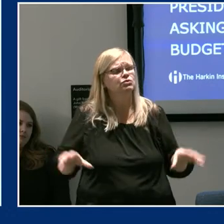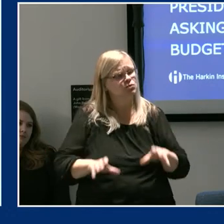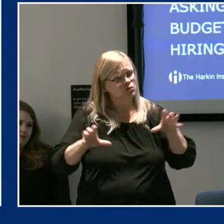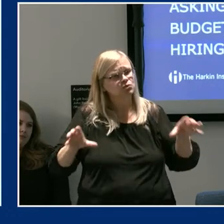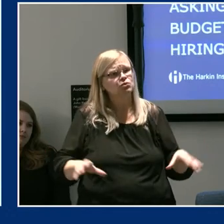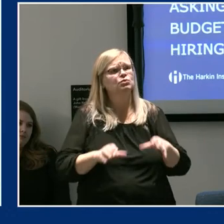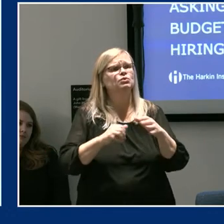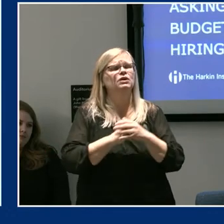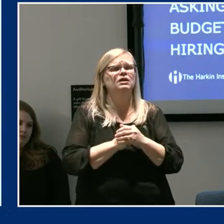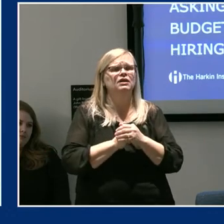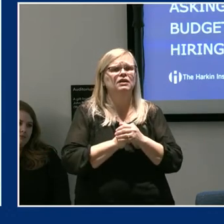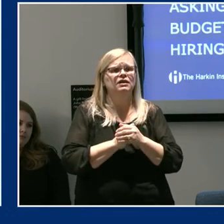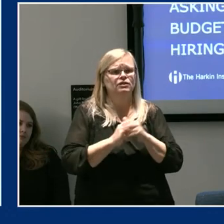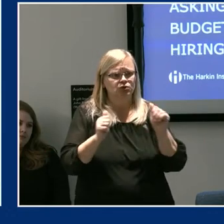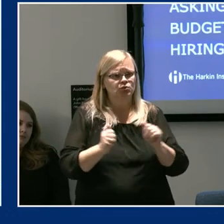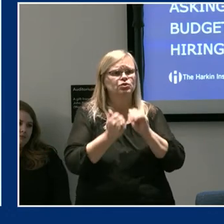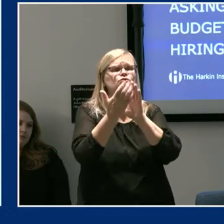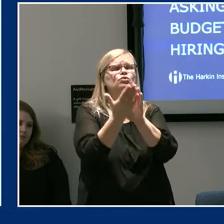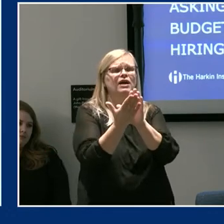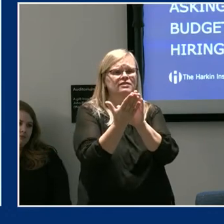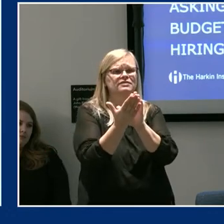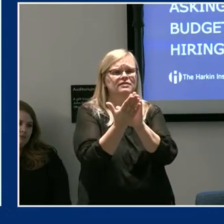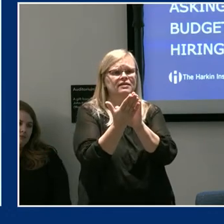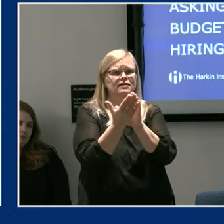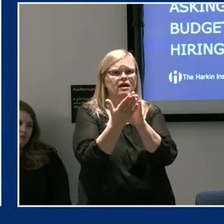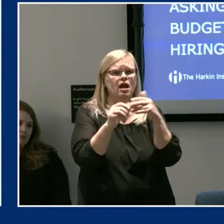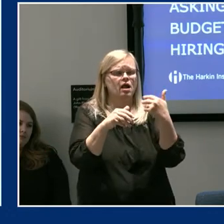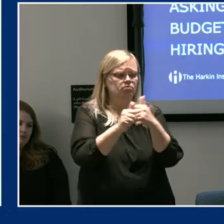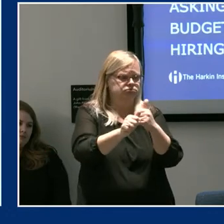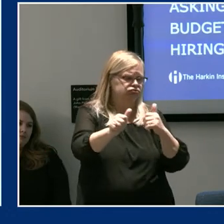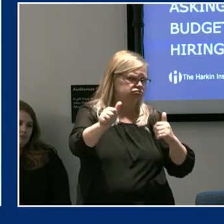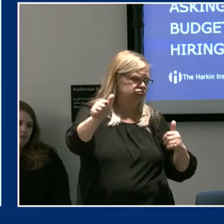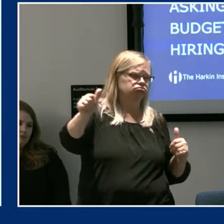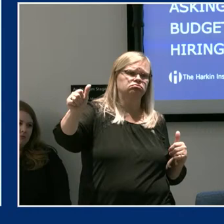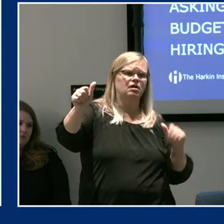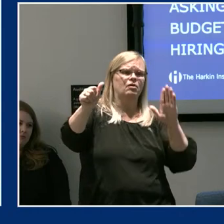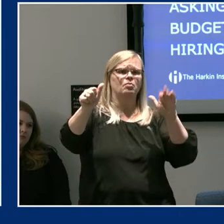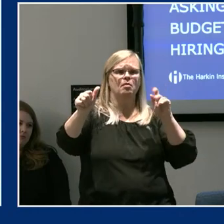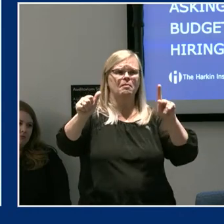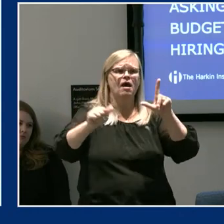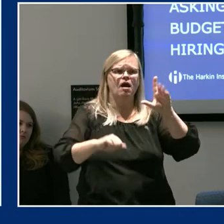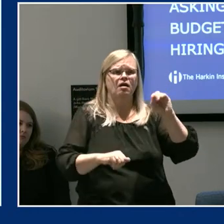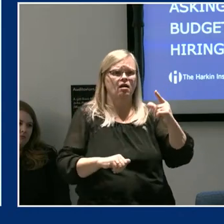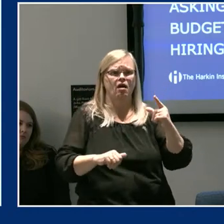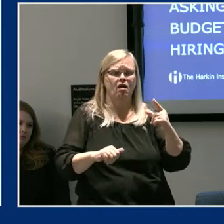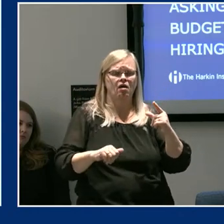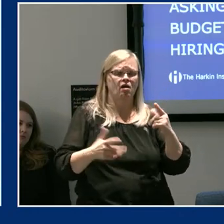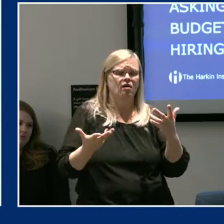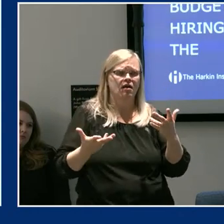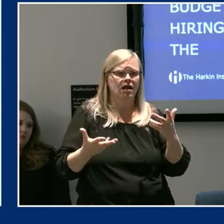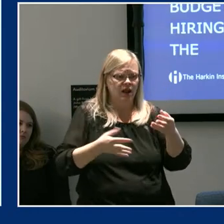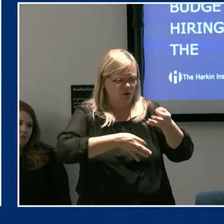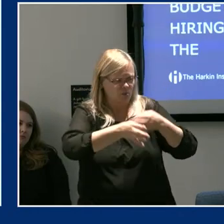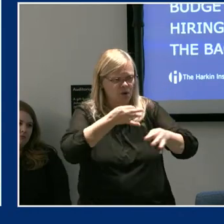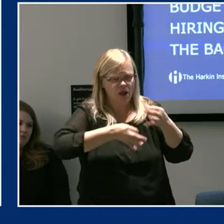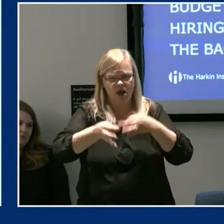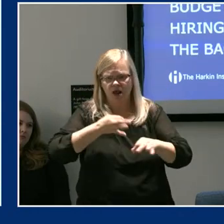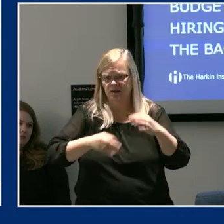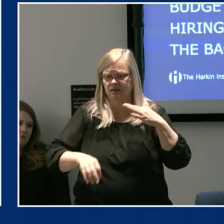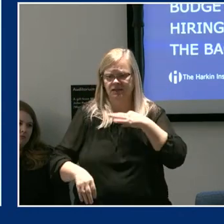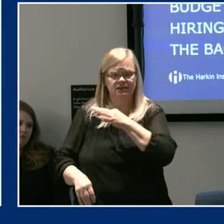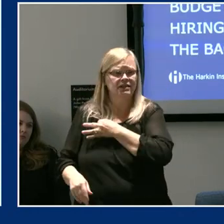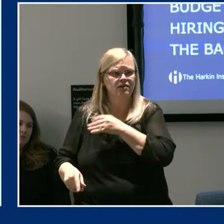to address the backlog, but also to replace the staffing that has been